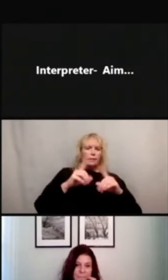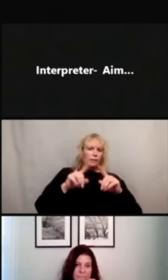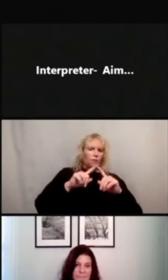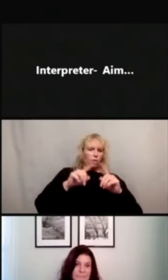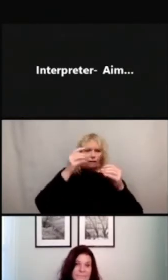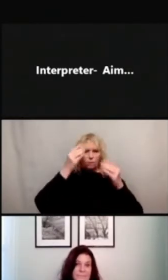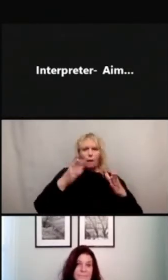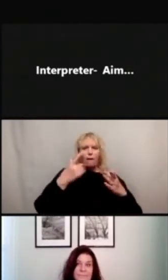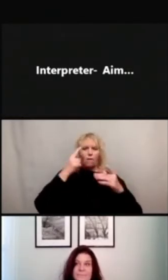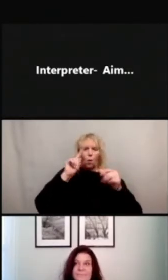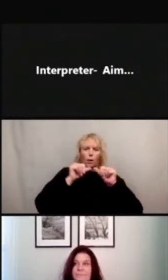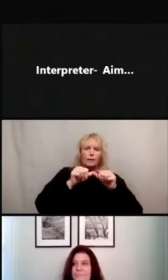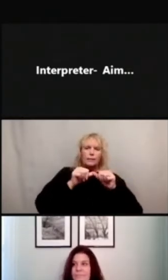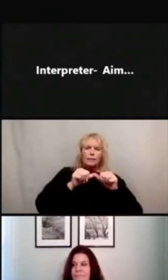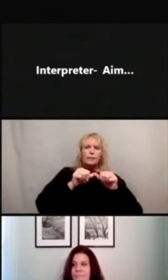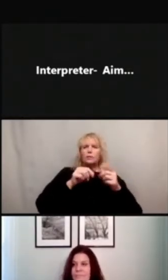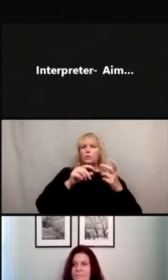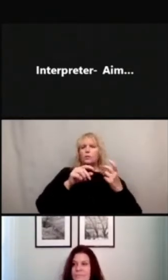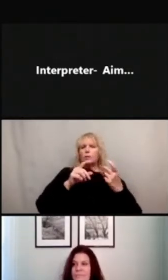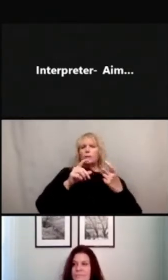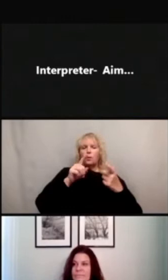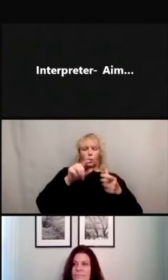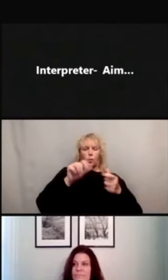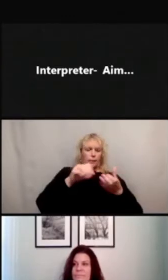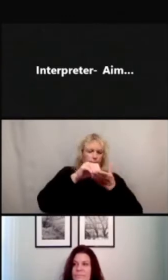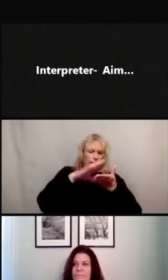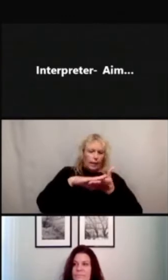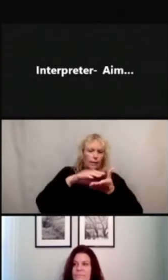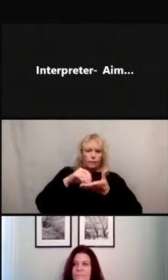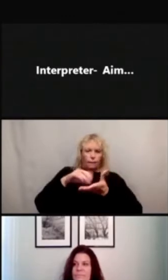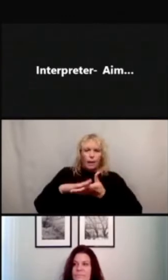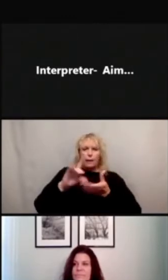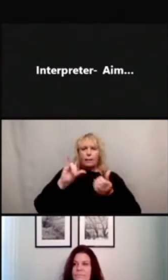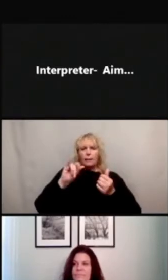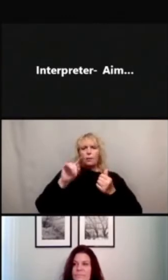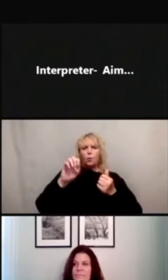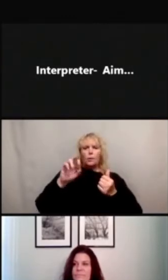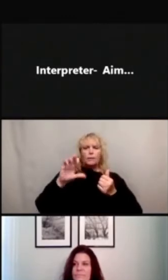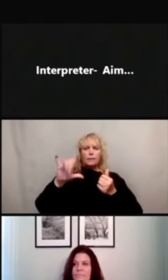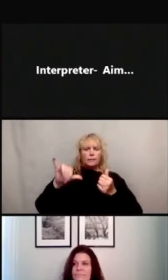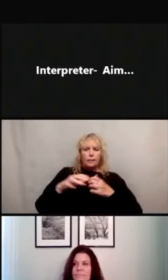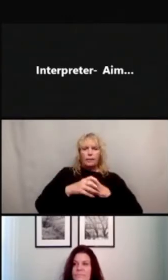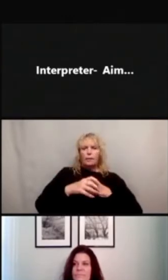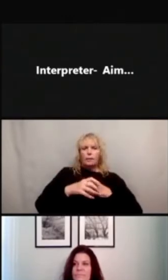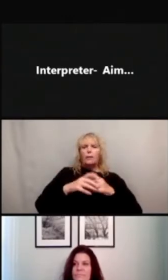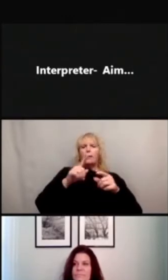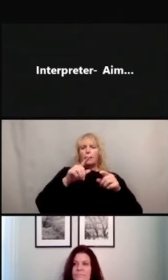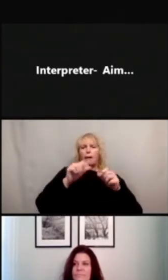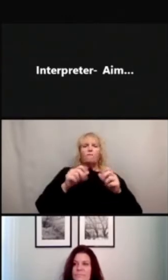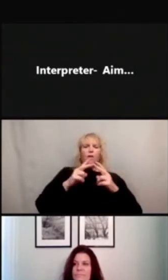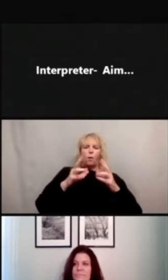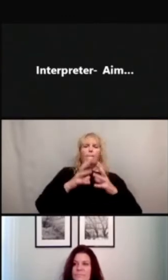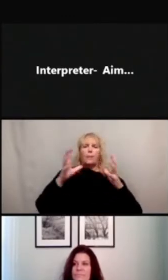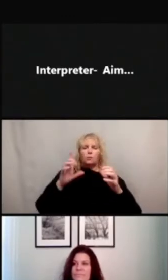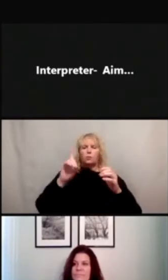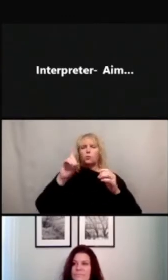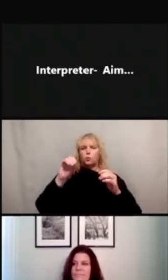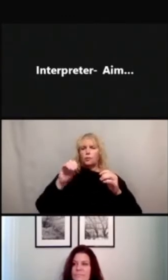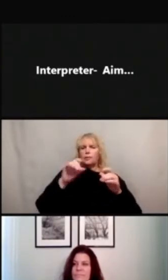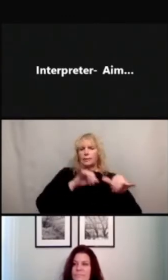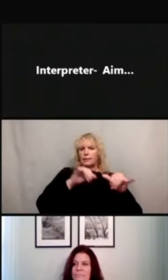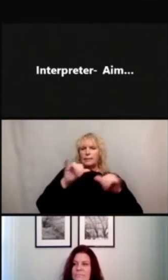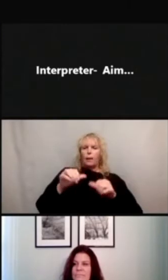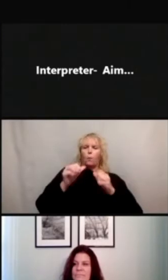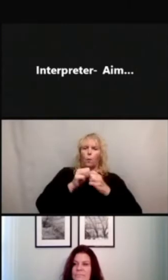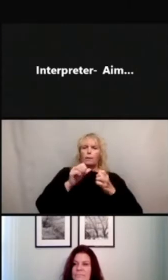For continuous text, to document literacy, which you also very much do the same, but with documents and forms such